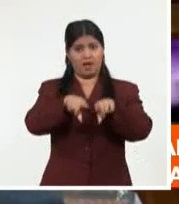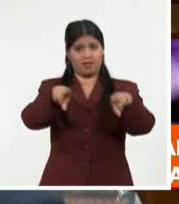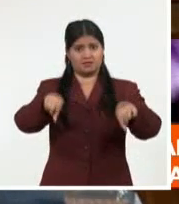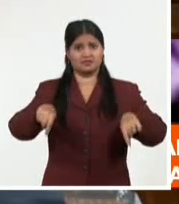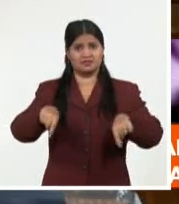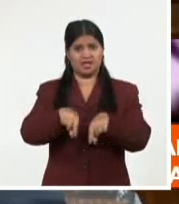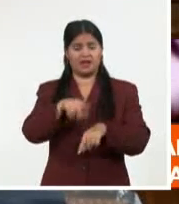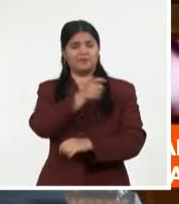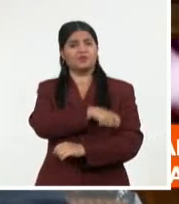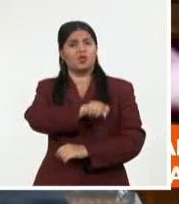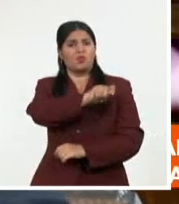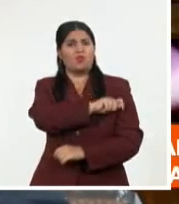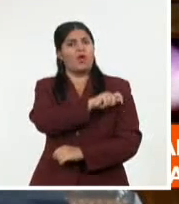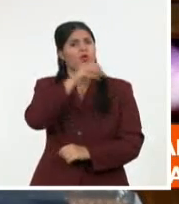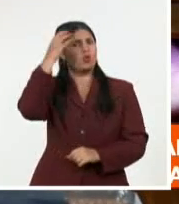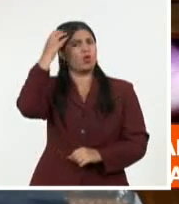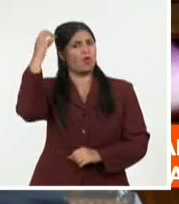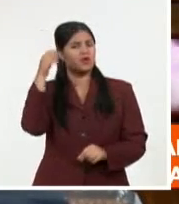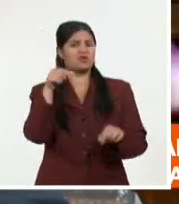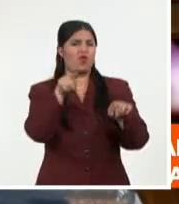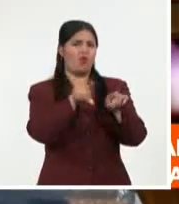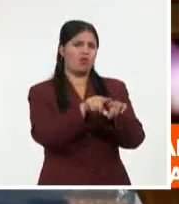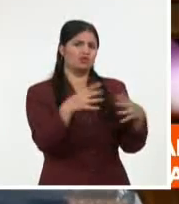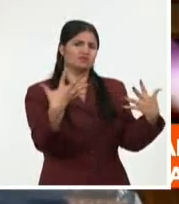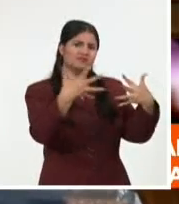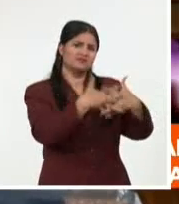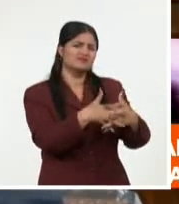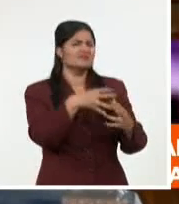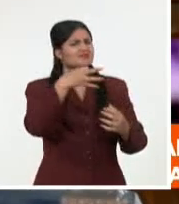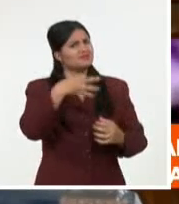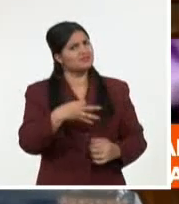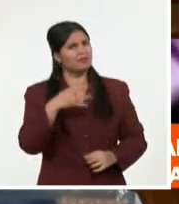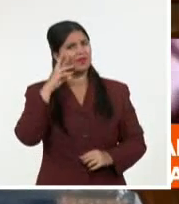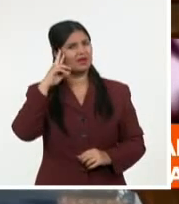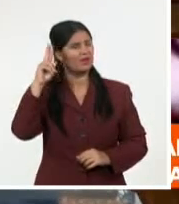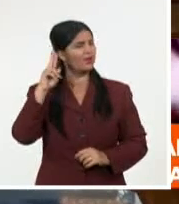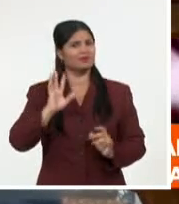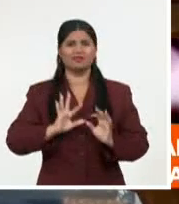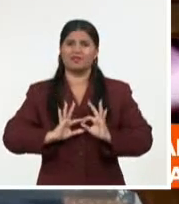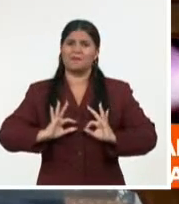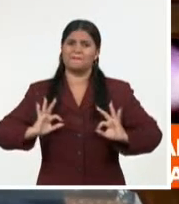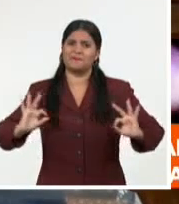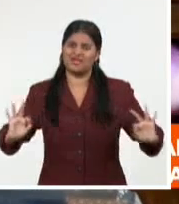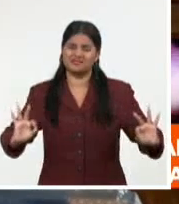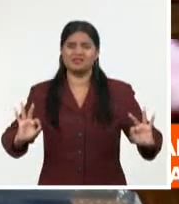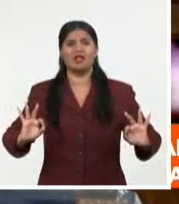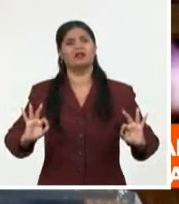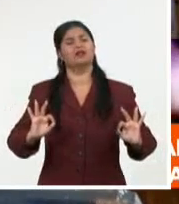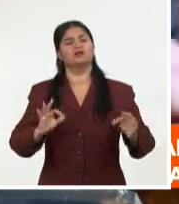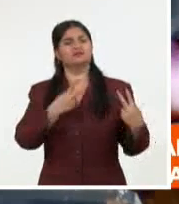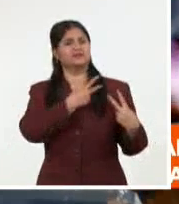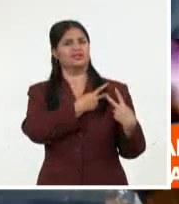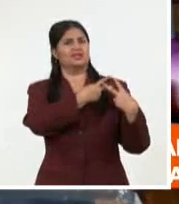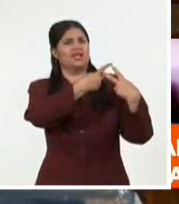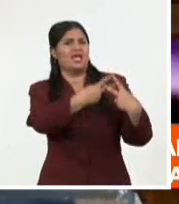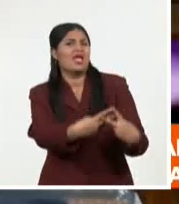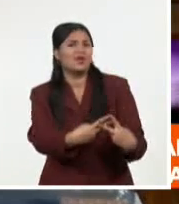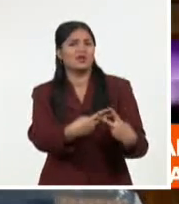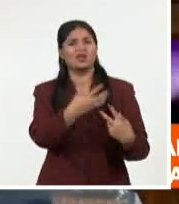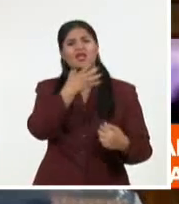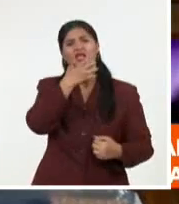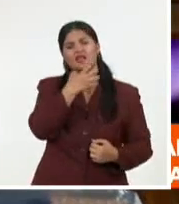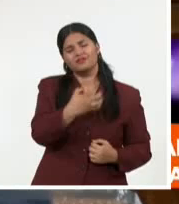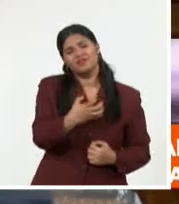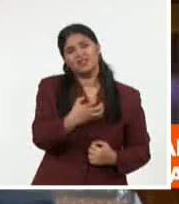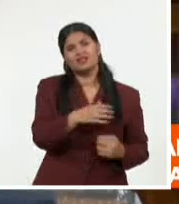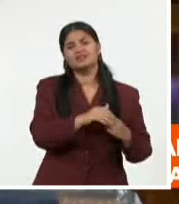la que el pueblo y el gobierno de San Vicente y las Granadinas rindieron un especial y sentido tributo al comandante en jefe Fidel Castro